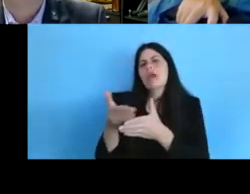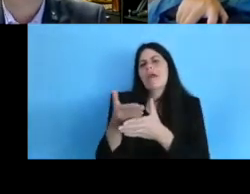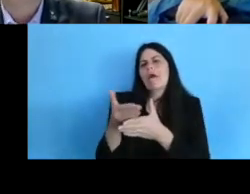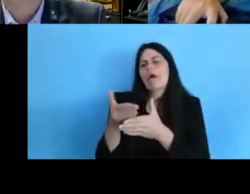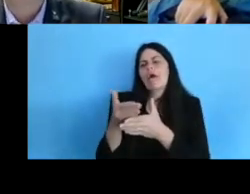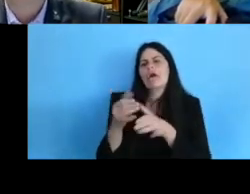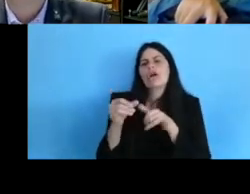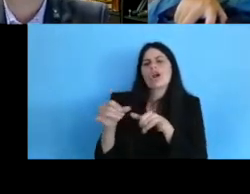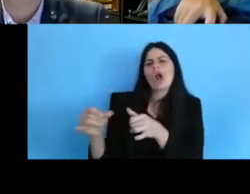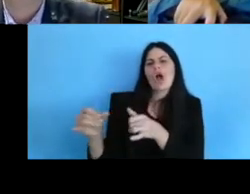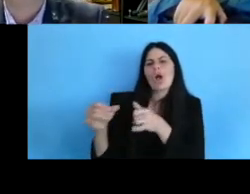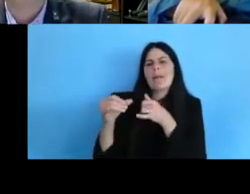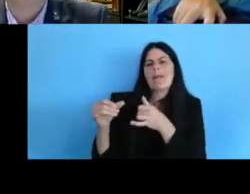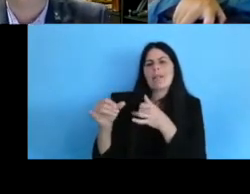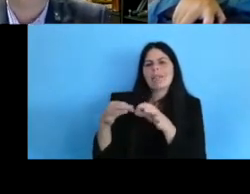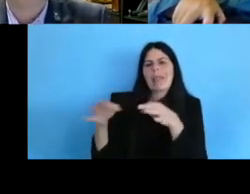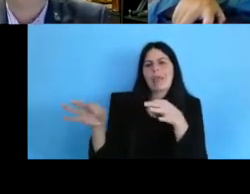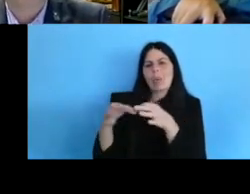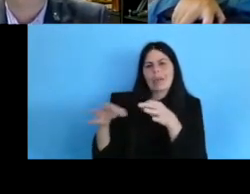slide.